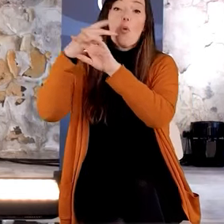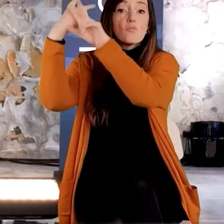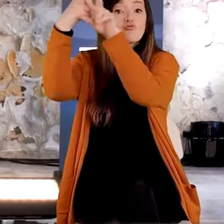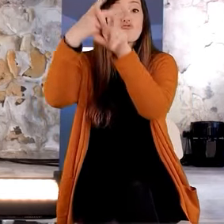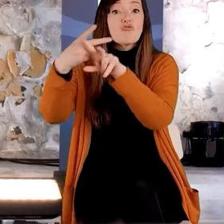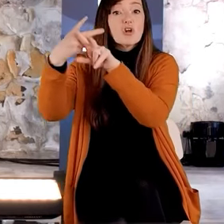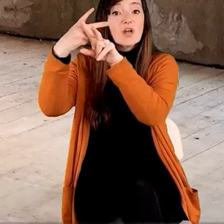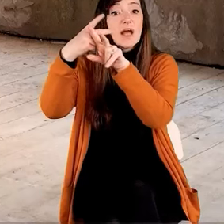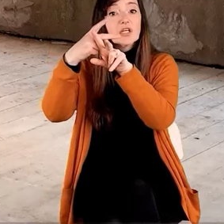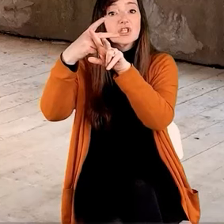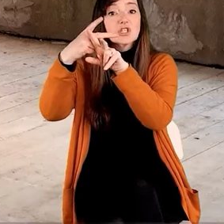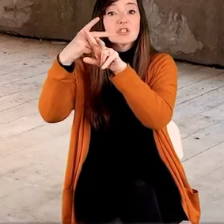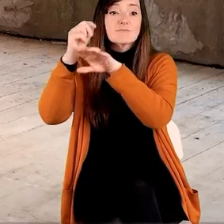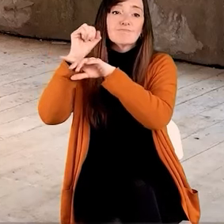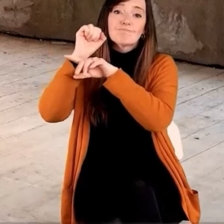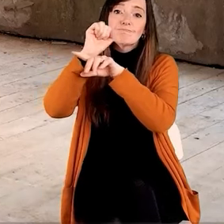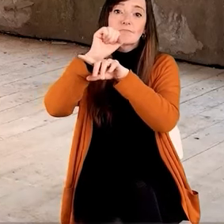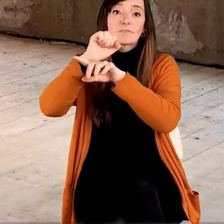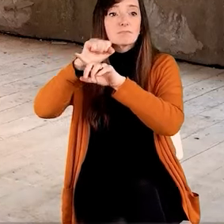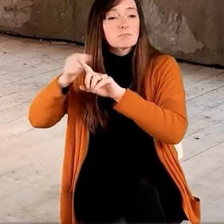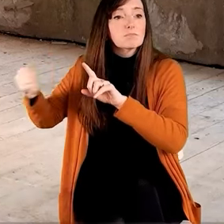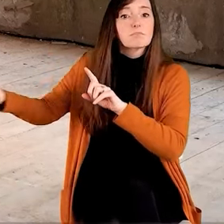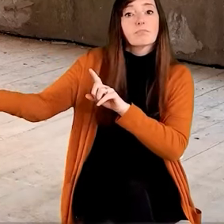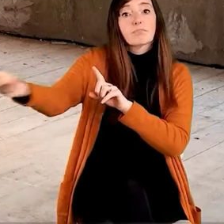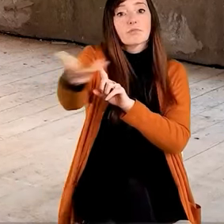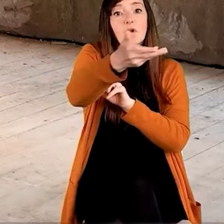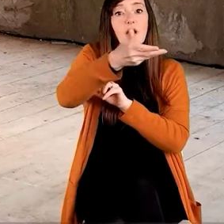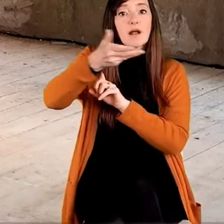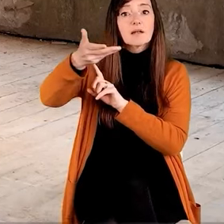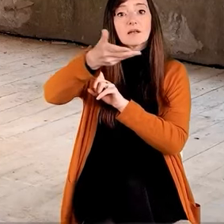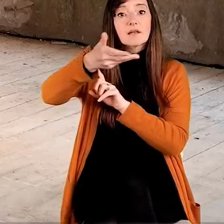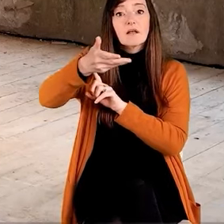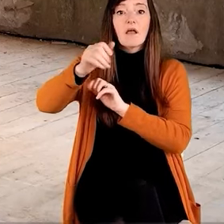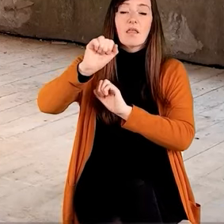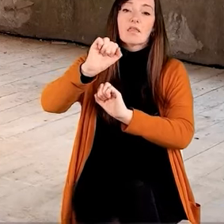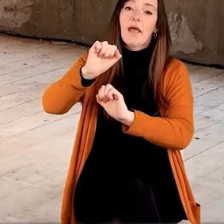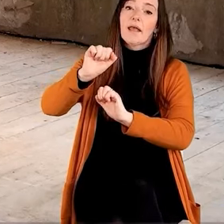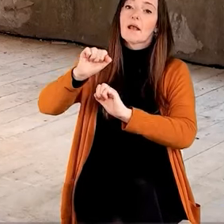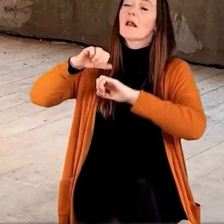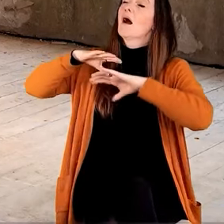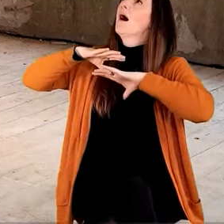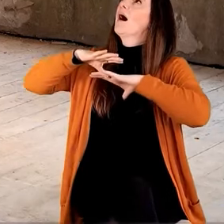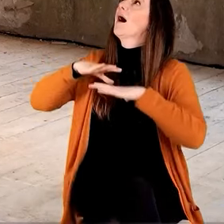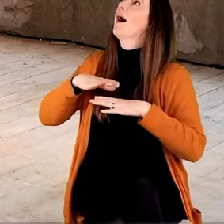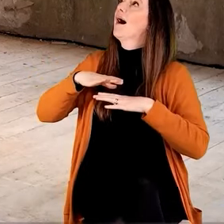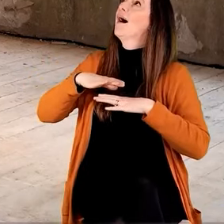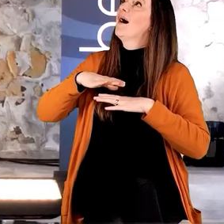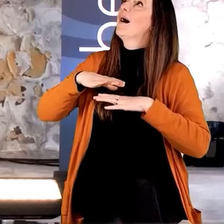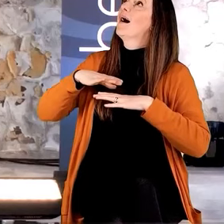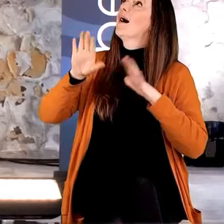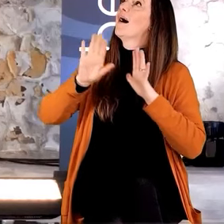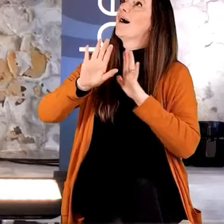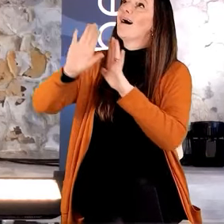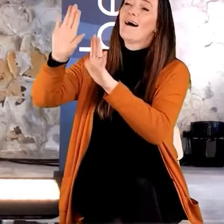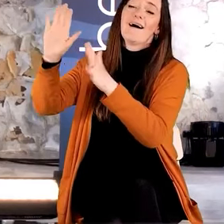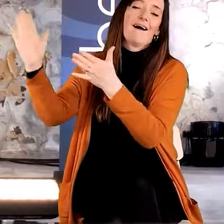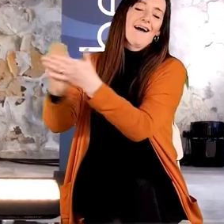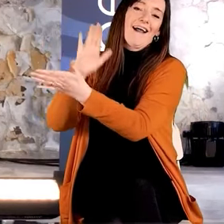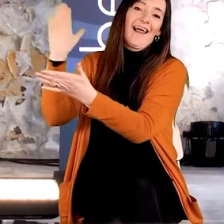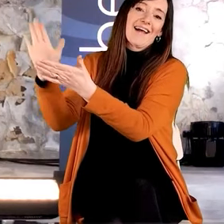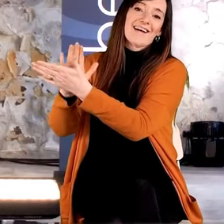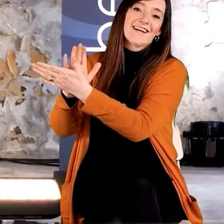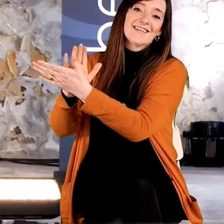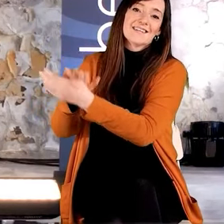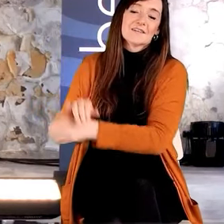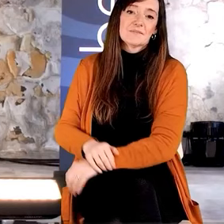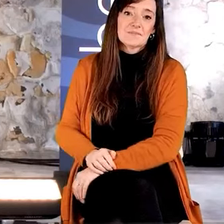your name may exult in you. There's an exuberant gladness there. And